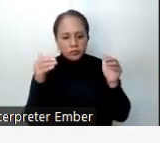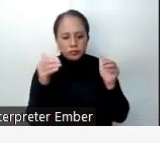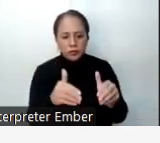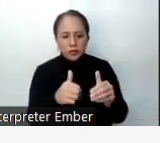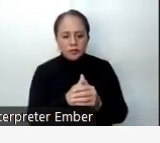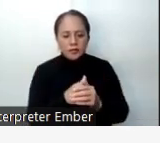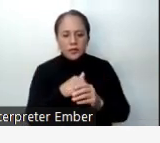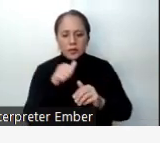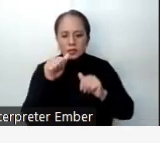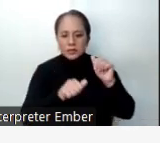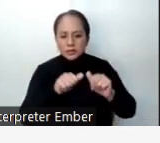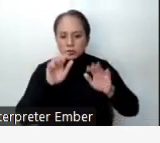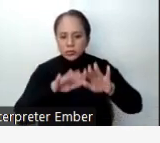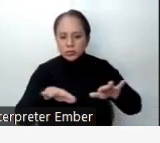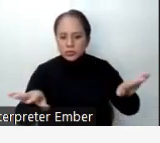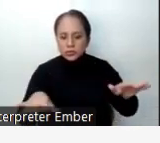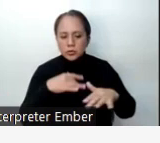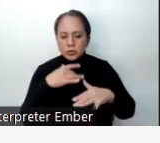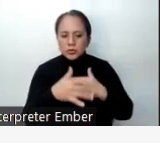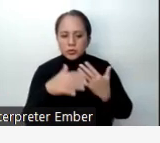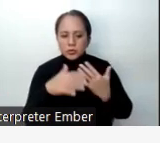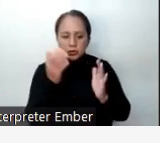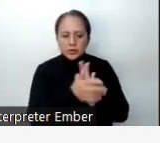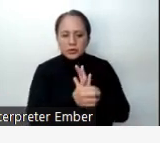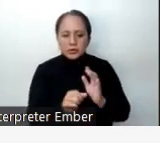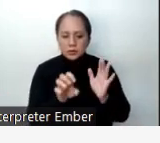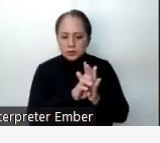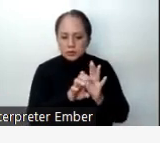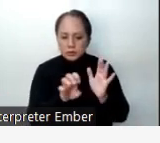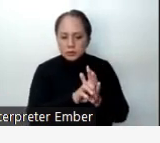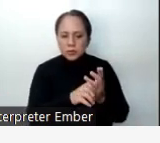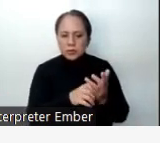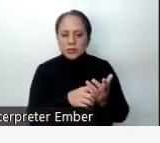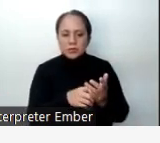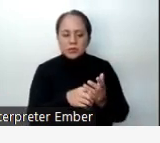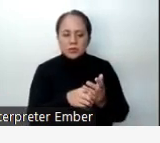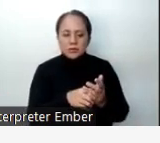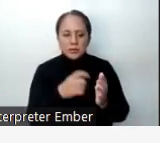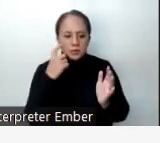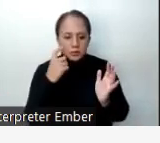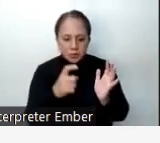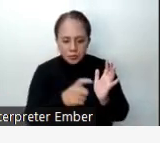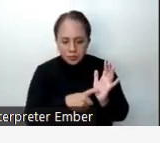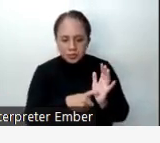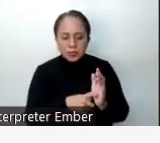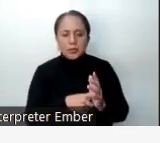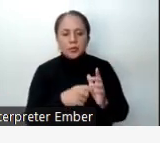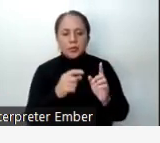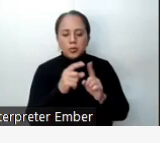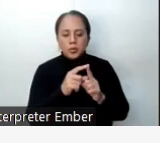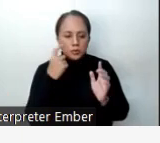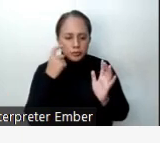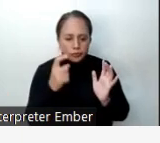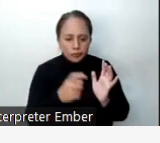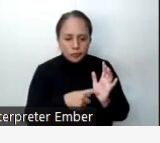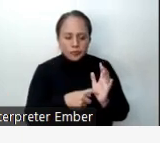on assessing children's early literacy skills, such as letter recognition, word